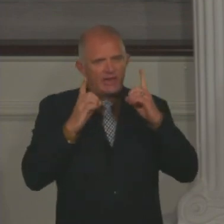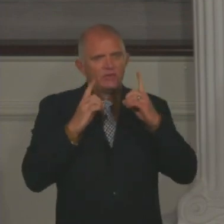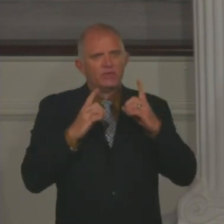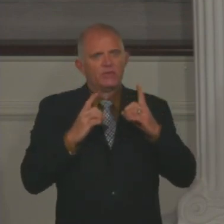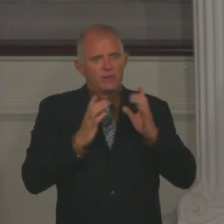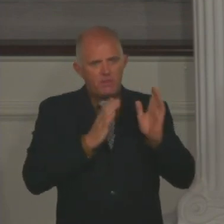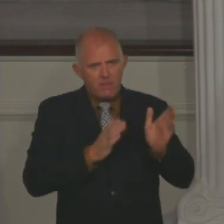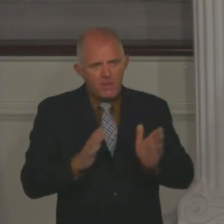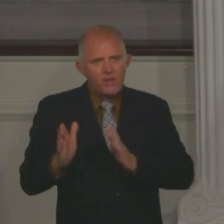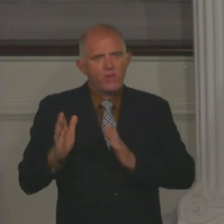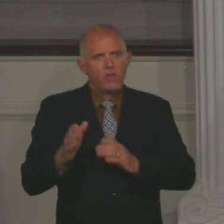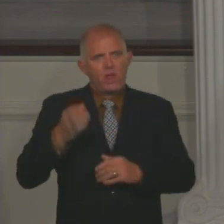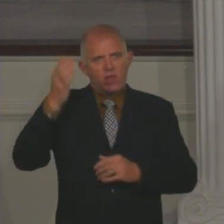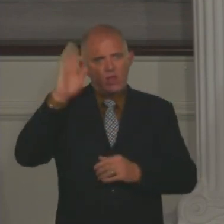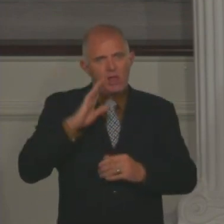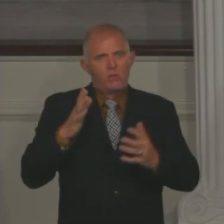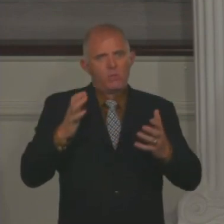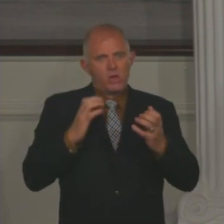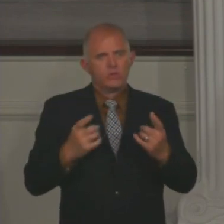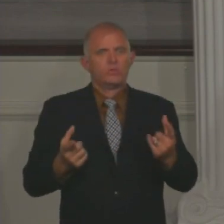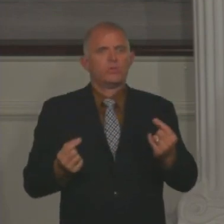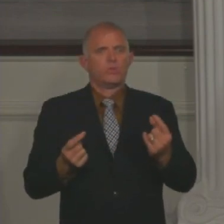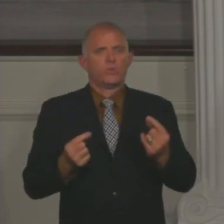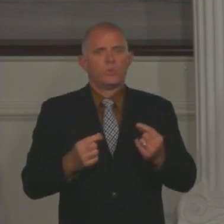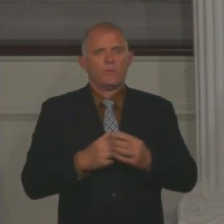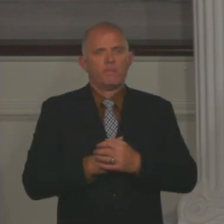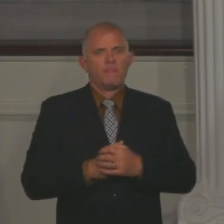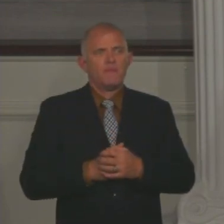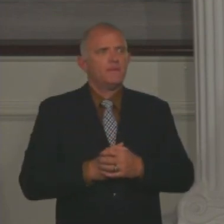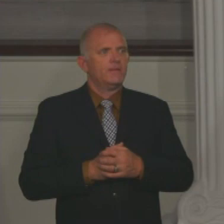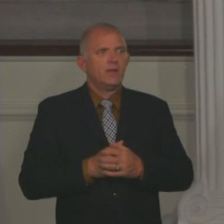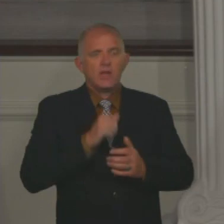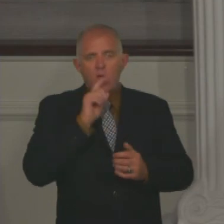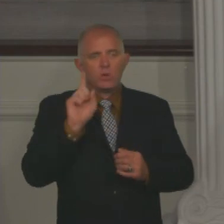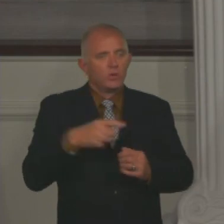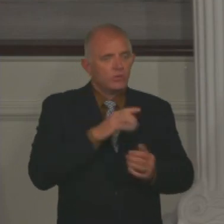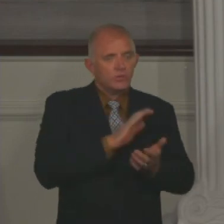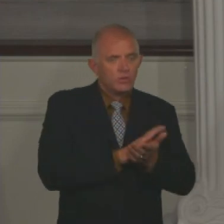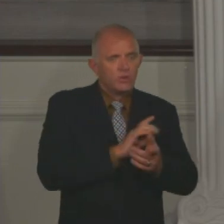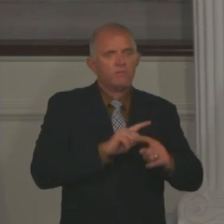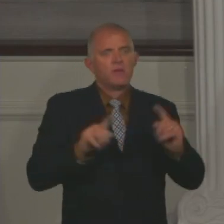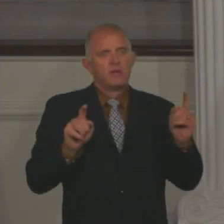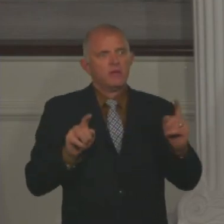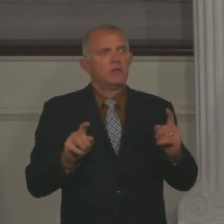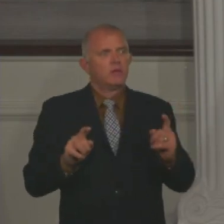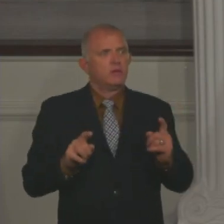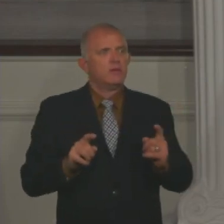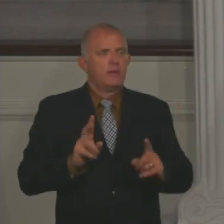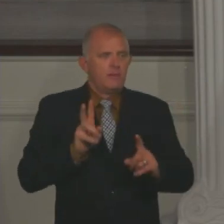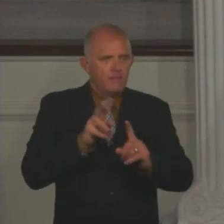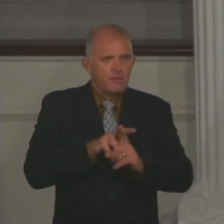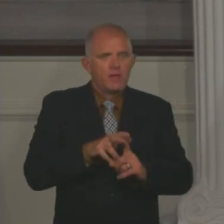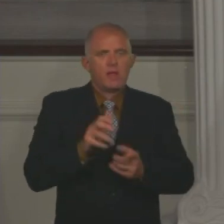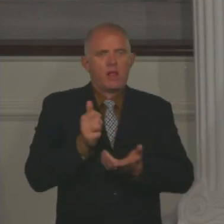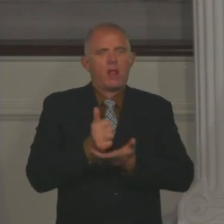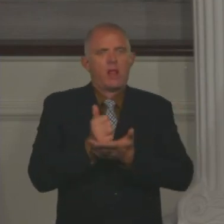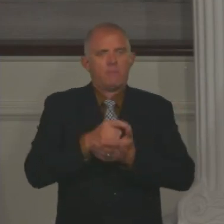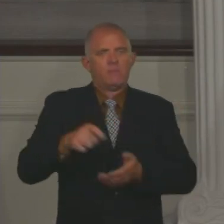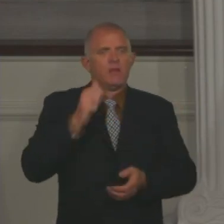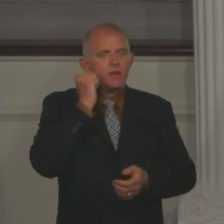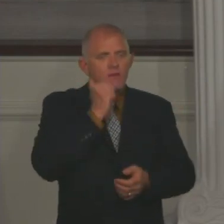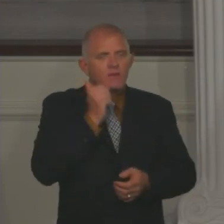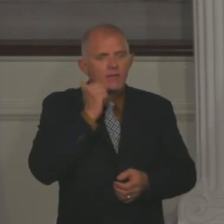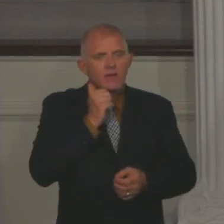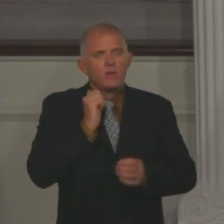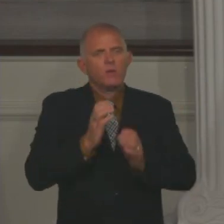preparation for what God wants you to do, not only in academics, but in practical help. I want to ask you to pray for the college. Pray that God